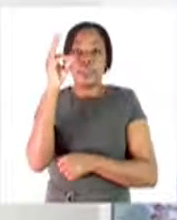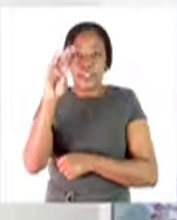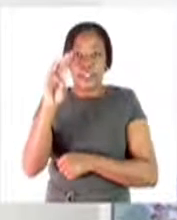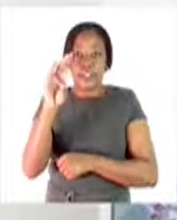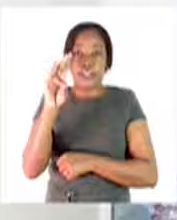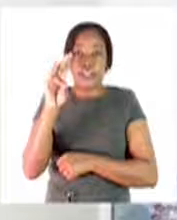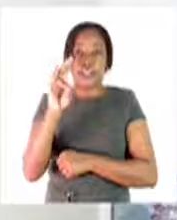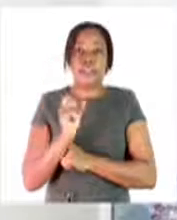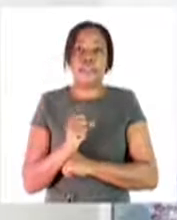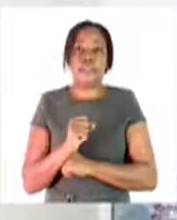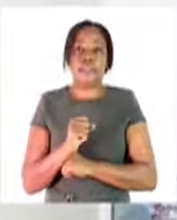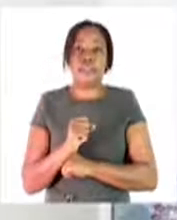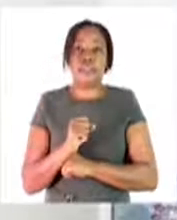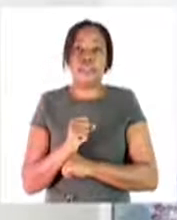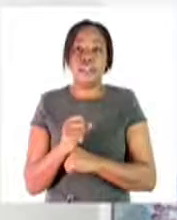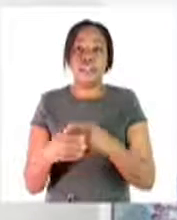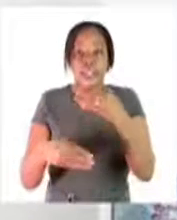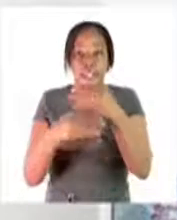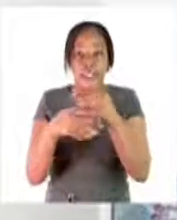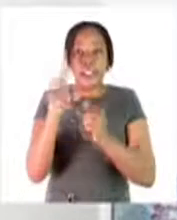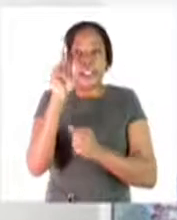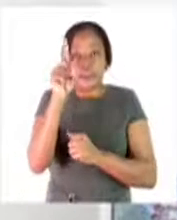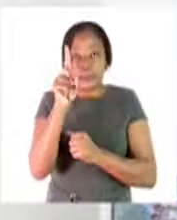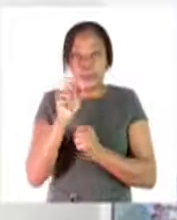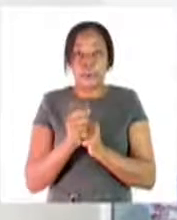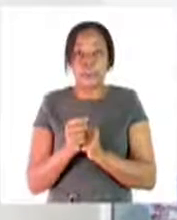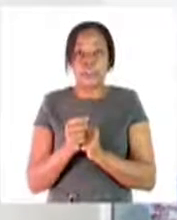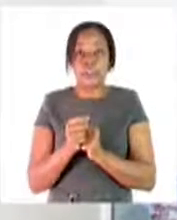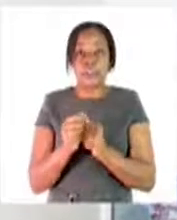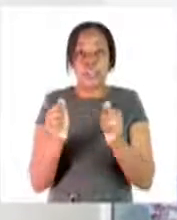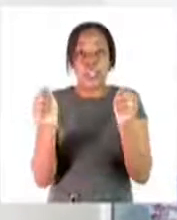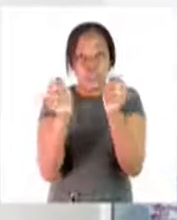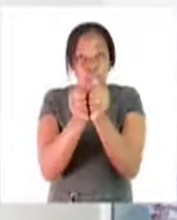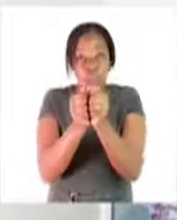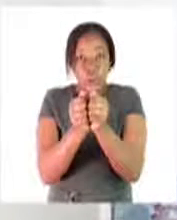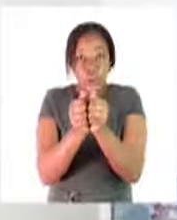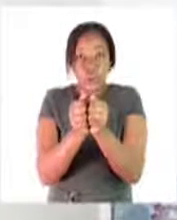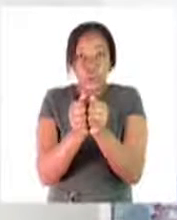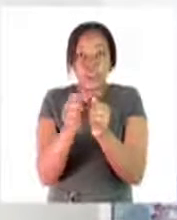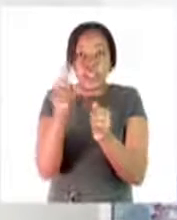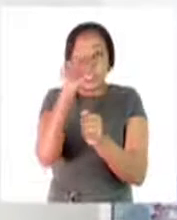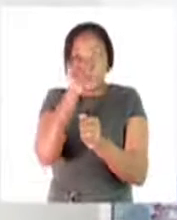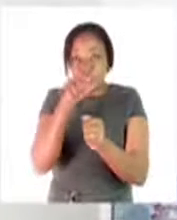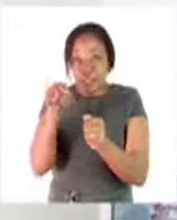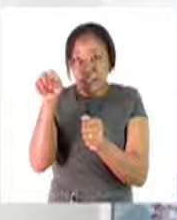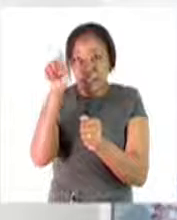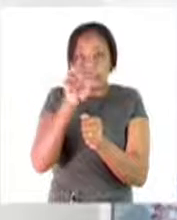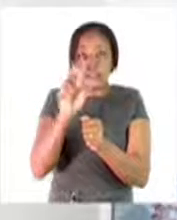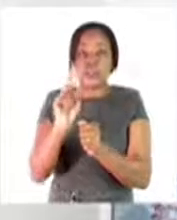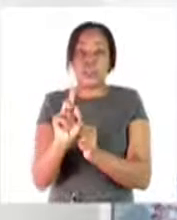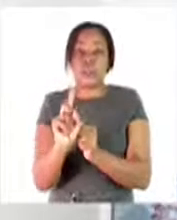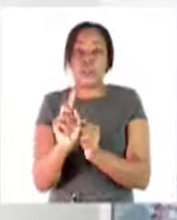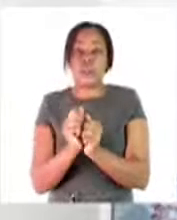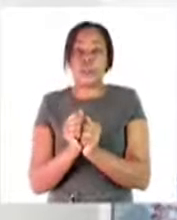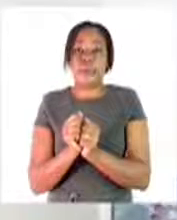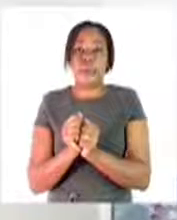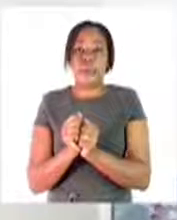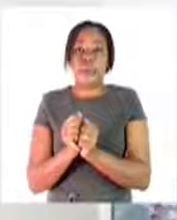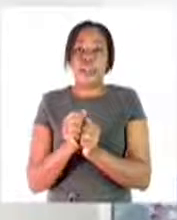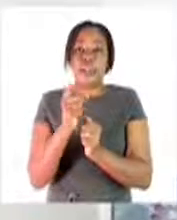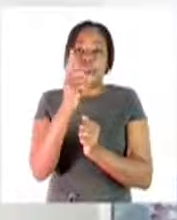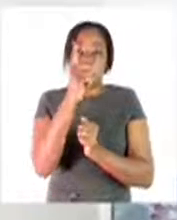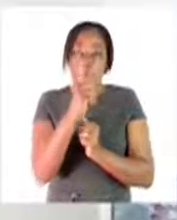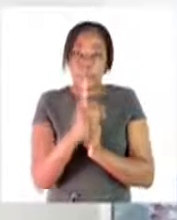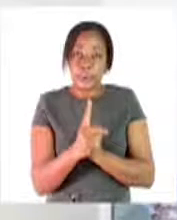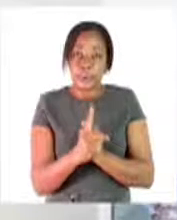6, 7. Plus what? Plus 1. So when I'm plussing, I have now to count everything together.